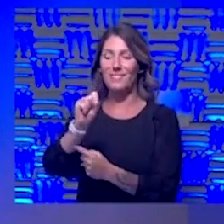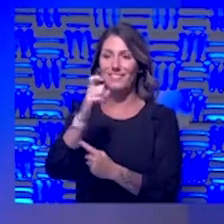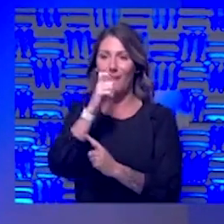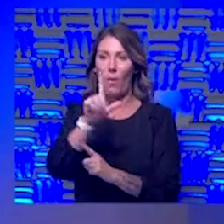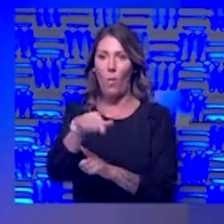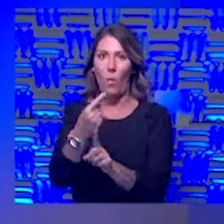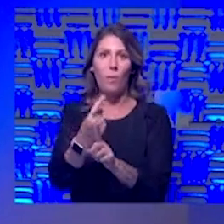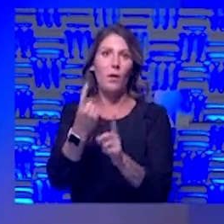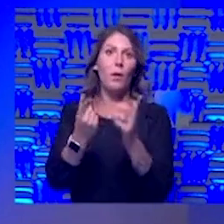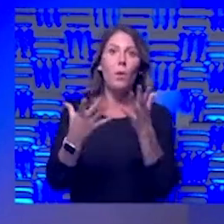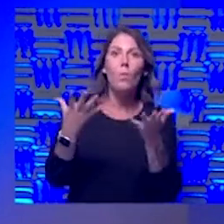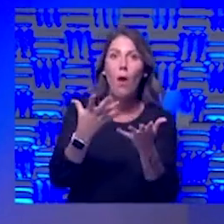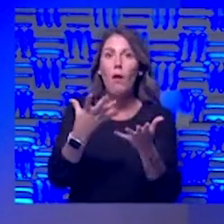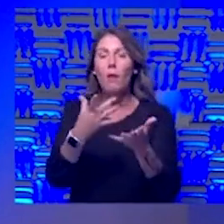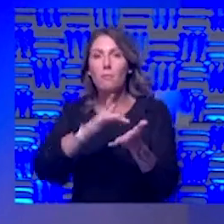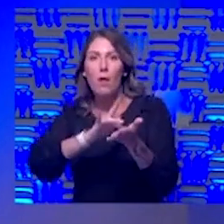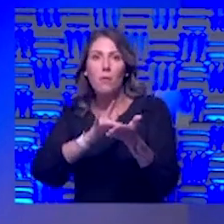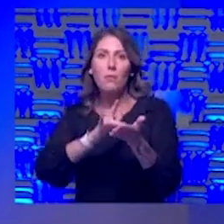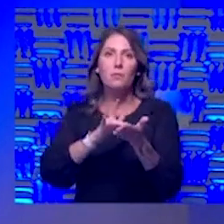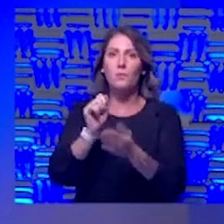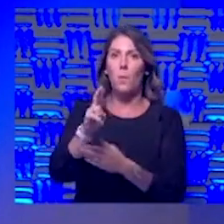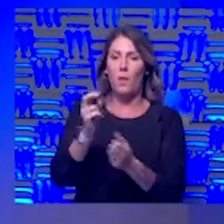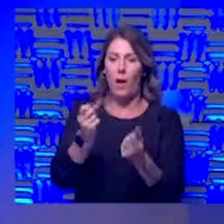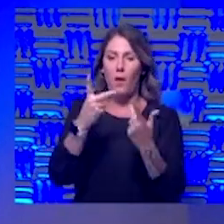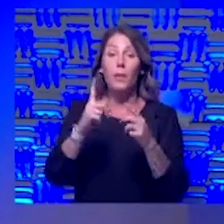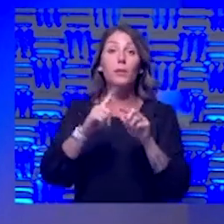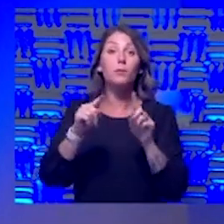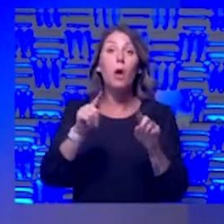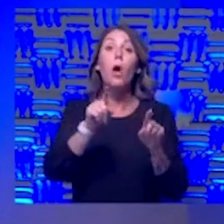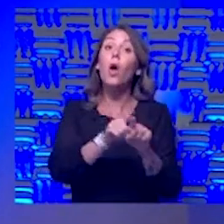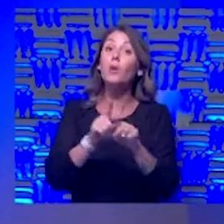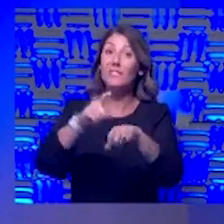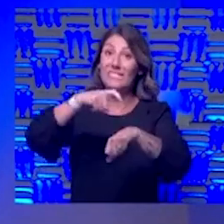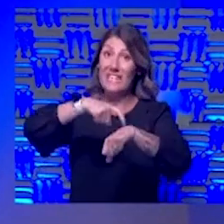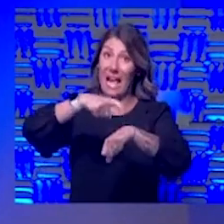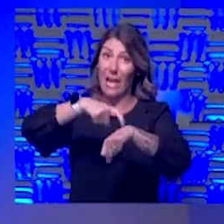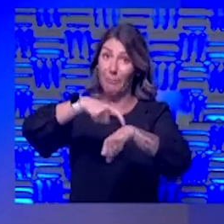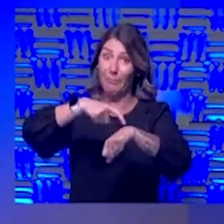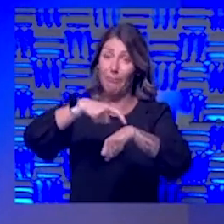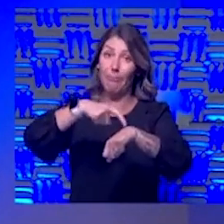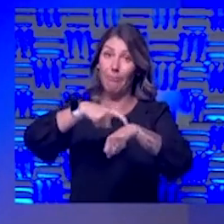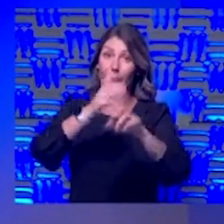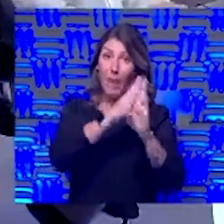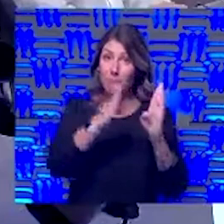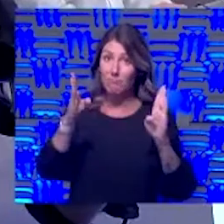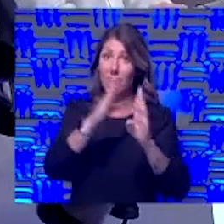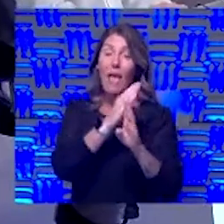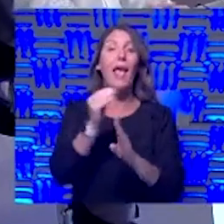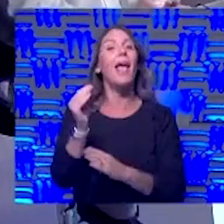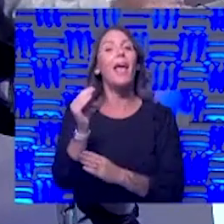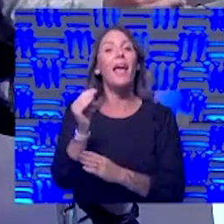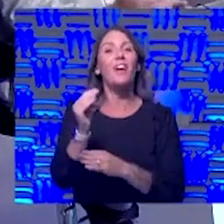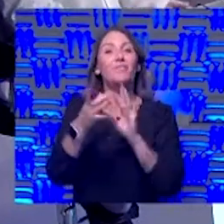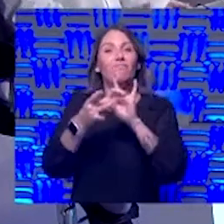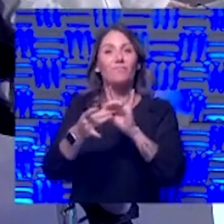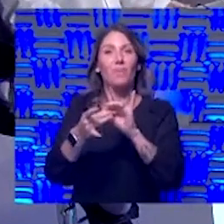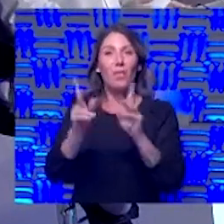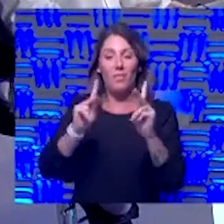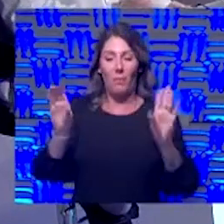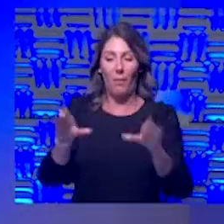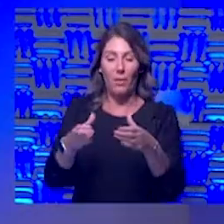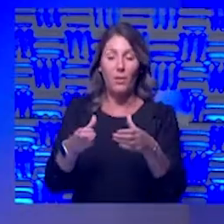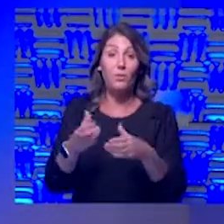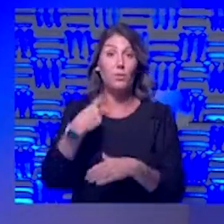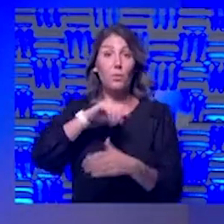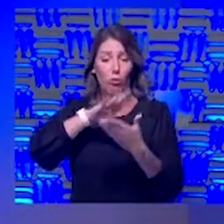the steroid, or how much, but also at what time are you giving it. Which patient population makes a huge difference, And so we are probably learning that